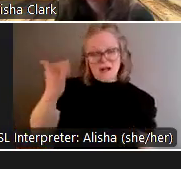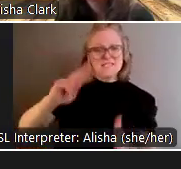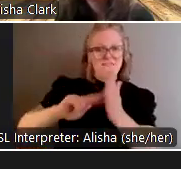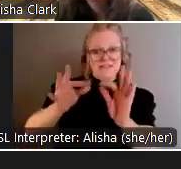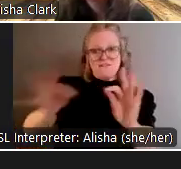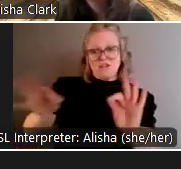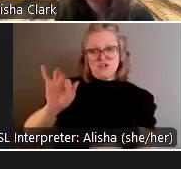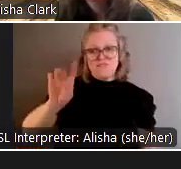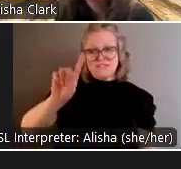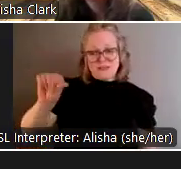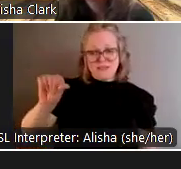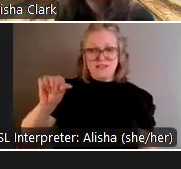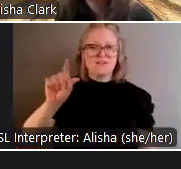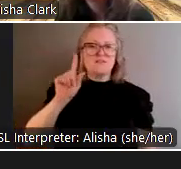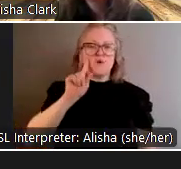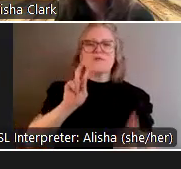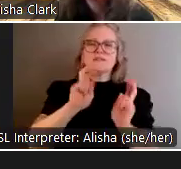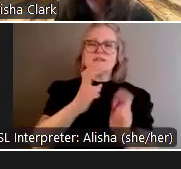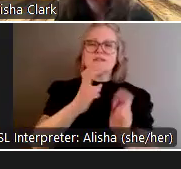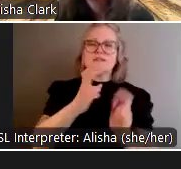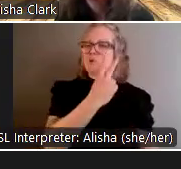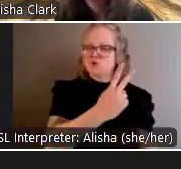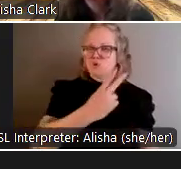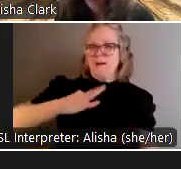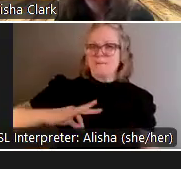disability for Title II benefits being referenced